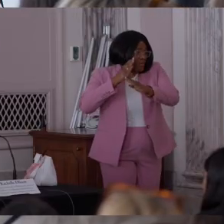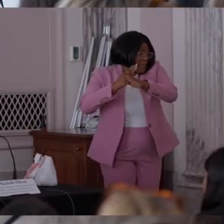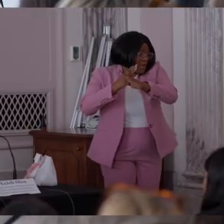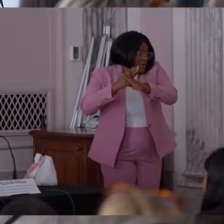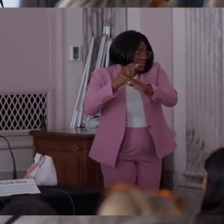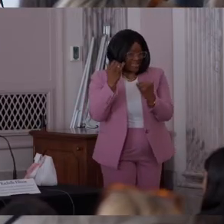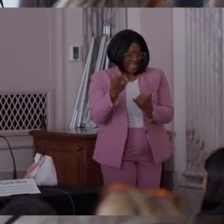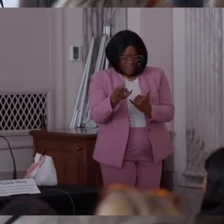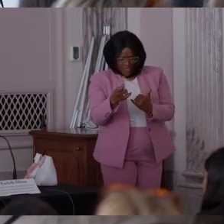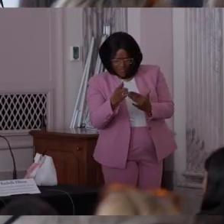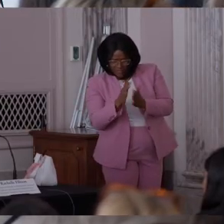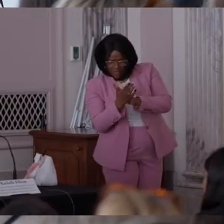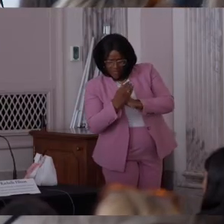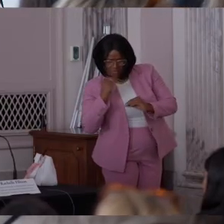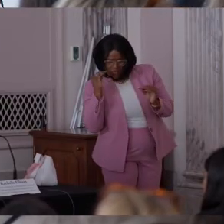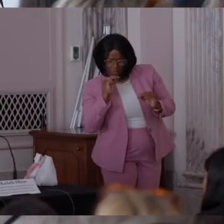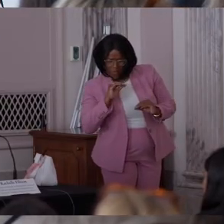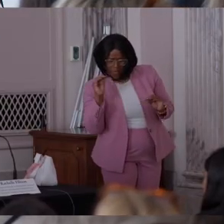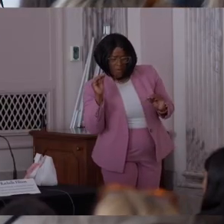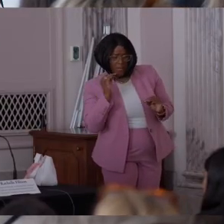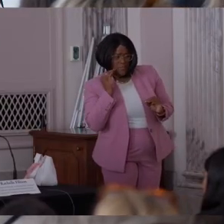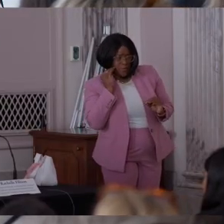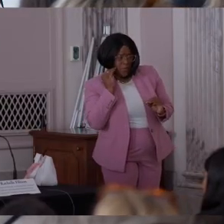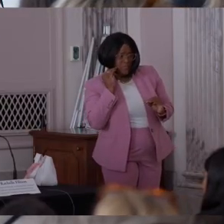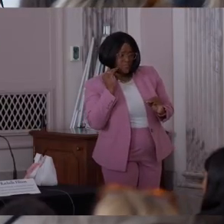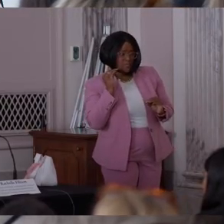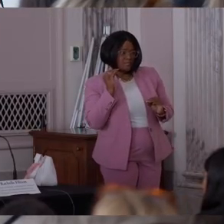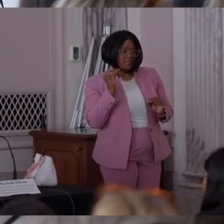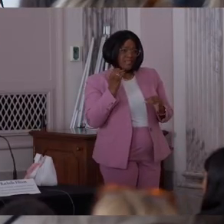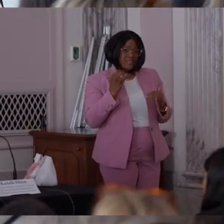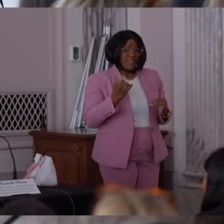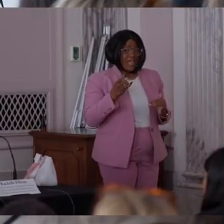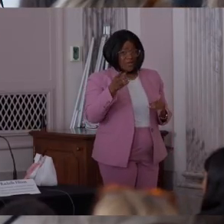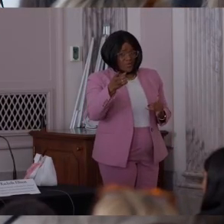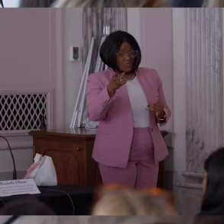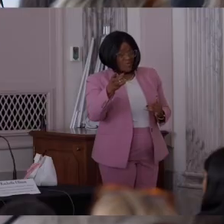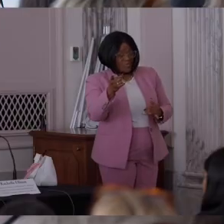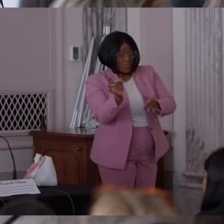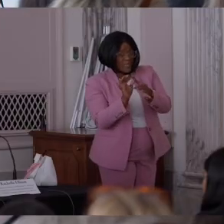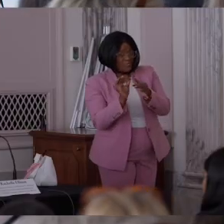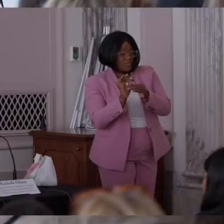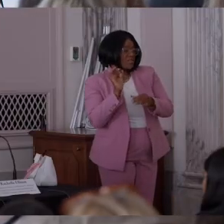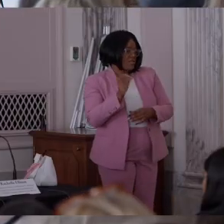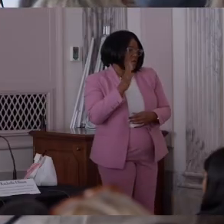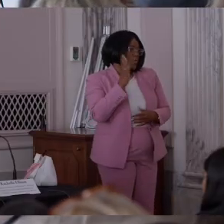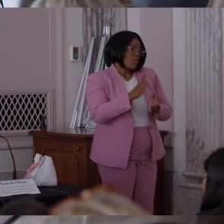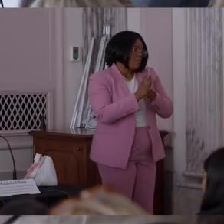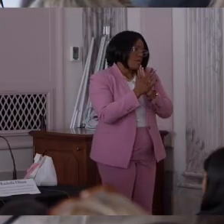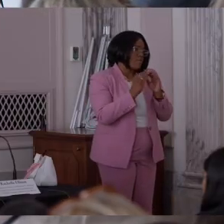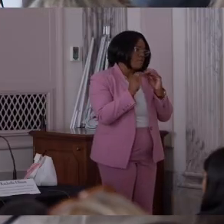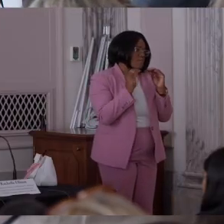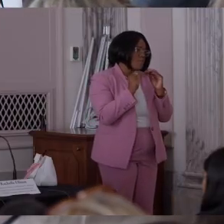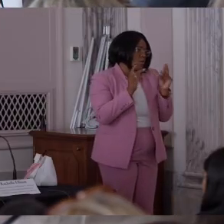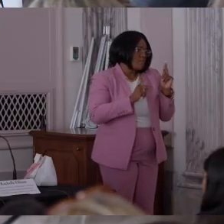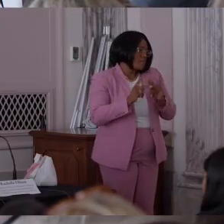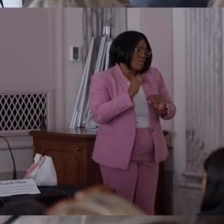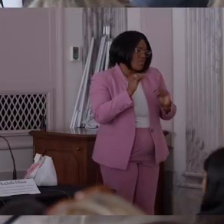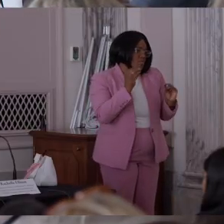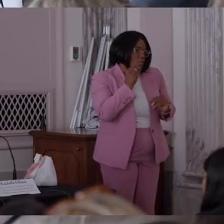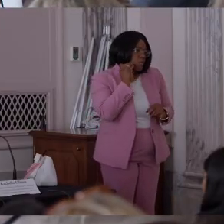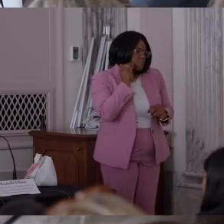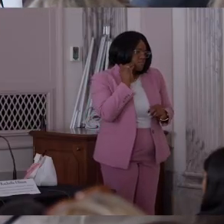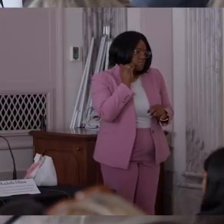first place. So that is another place where we're going to see more people become homeless. Because if you can't get those services,